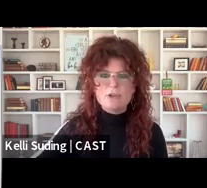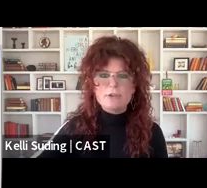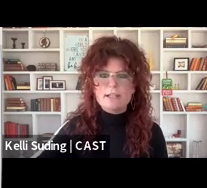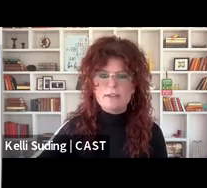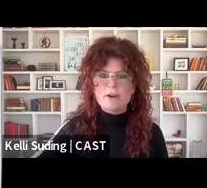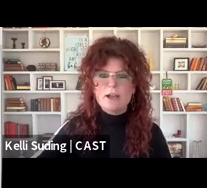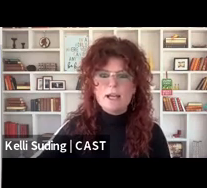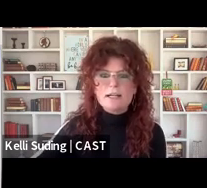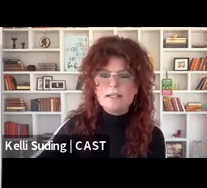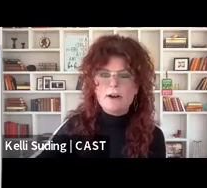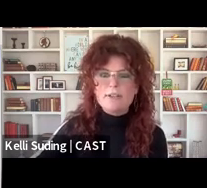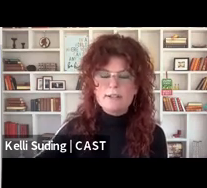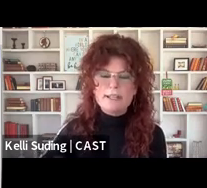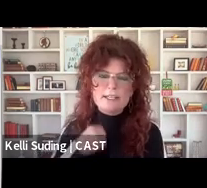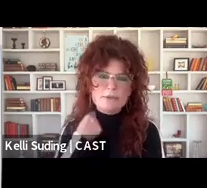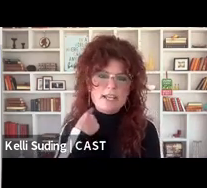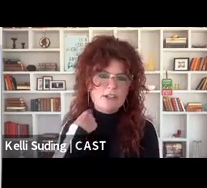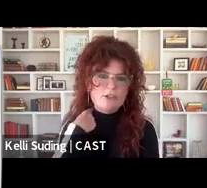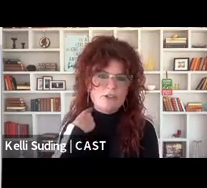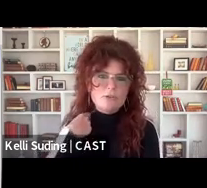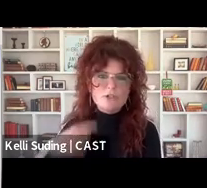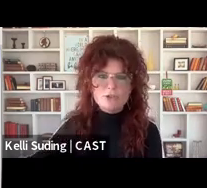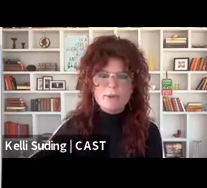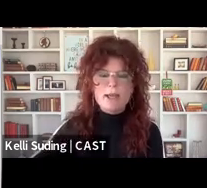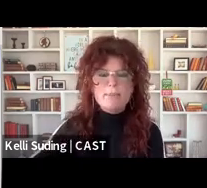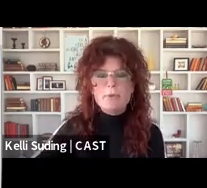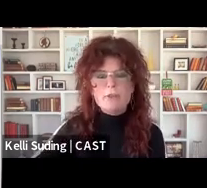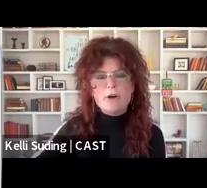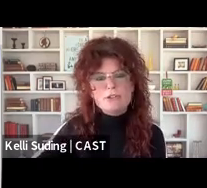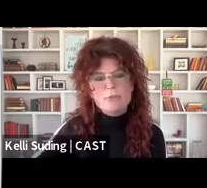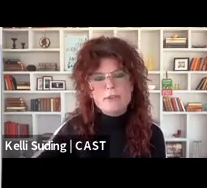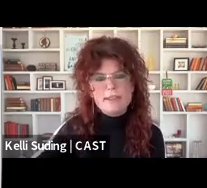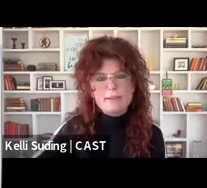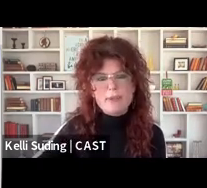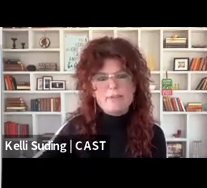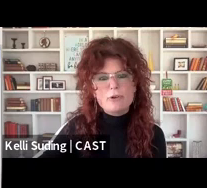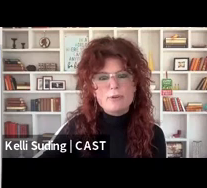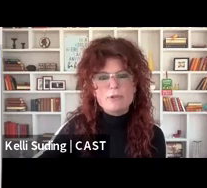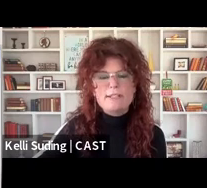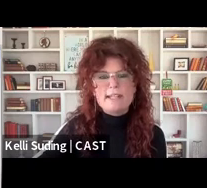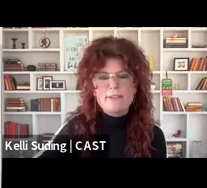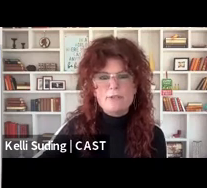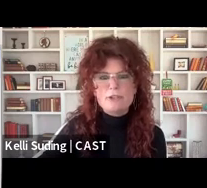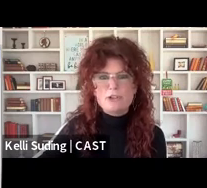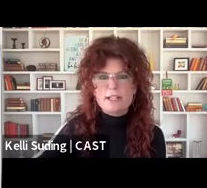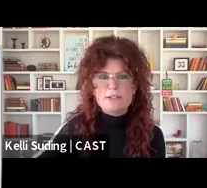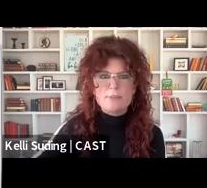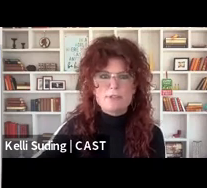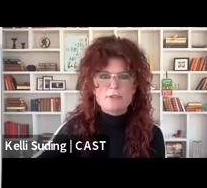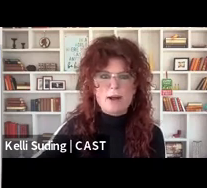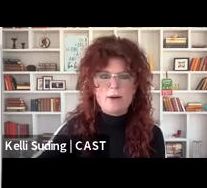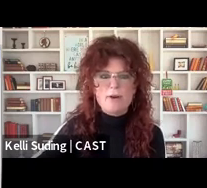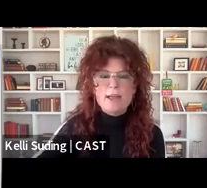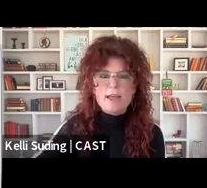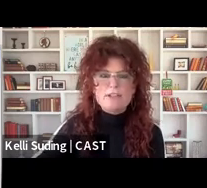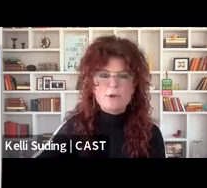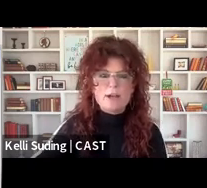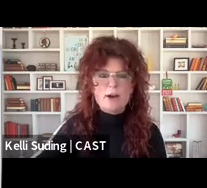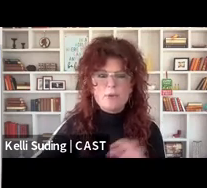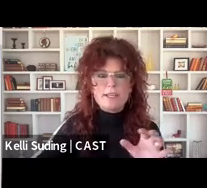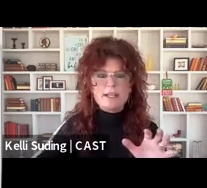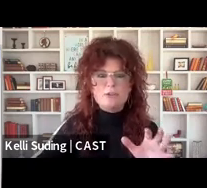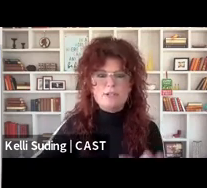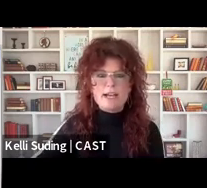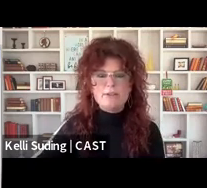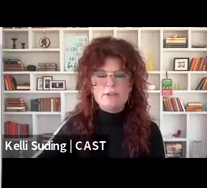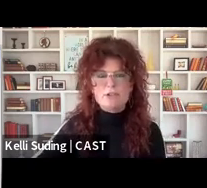accessible. So you can either click on the link and it'll take you to YouTube, but within the platform, you can download the transcript as well. And so